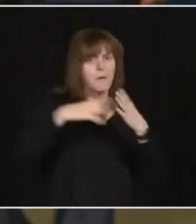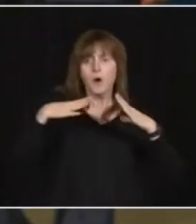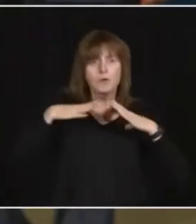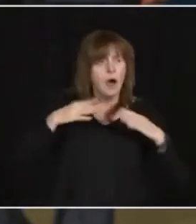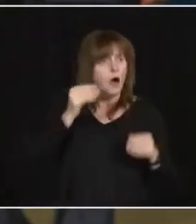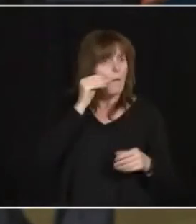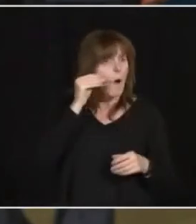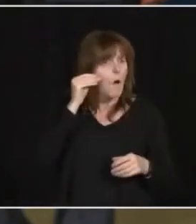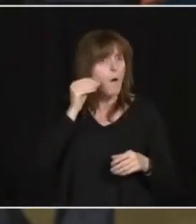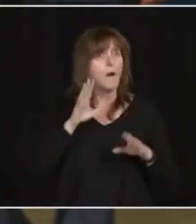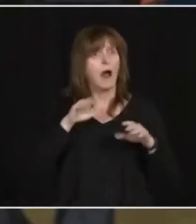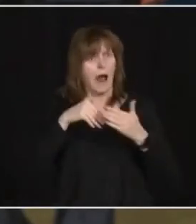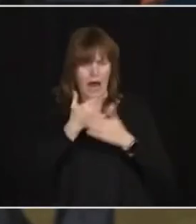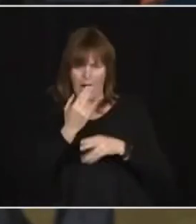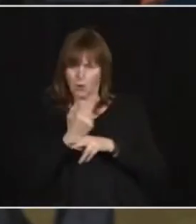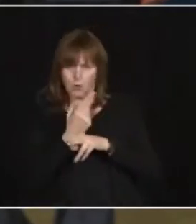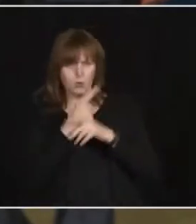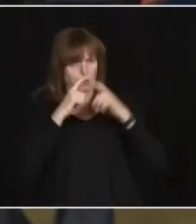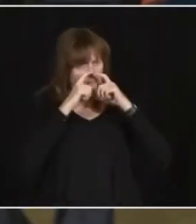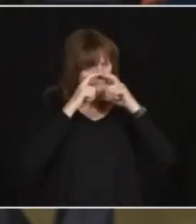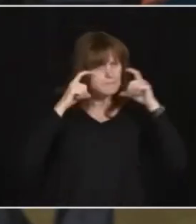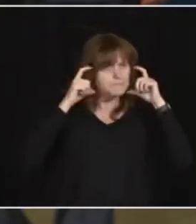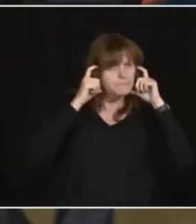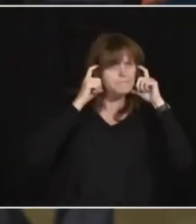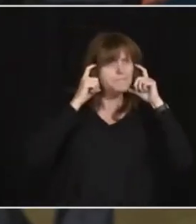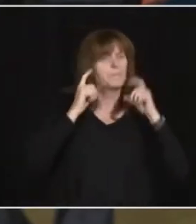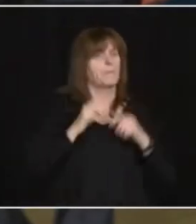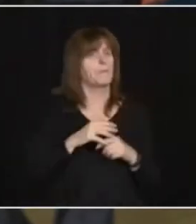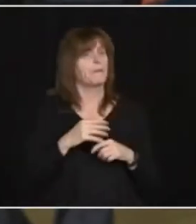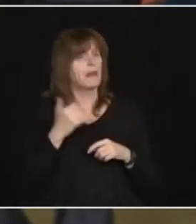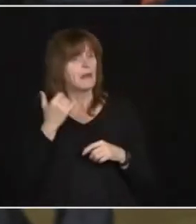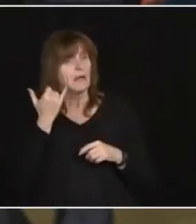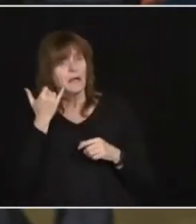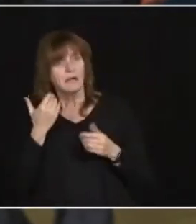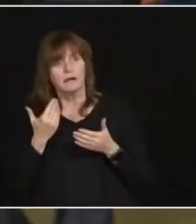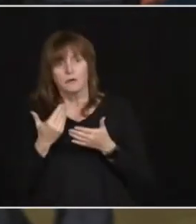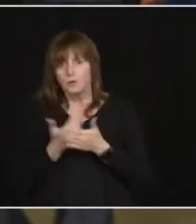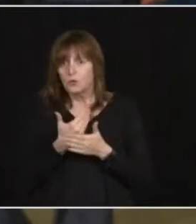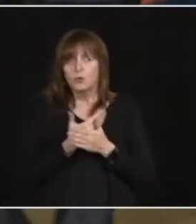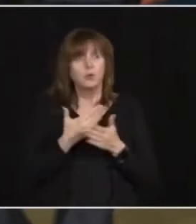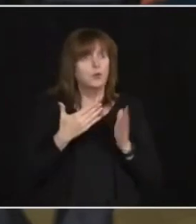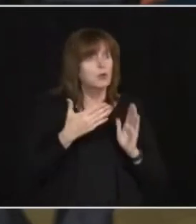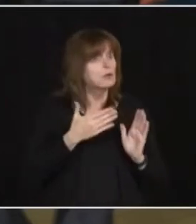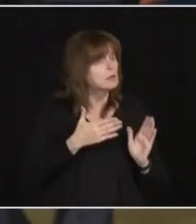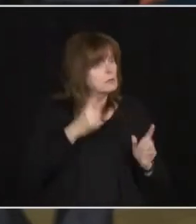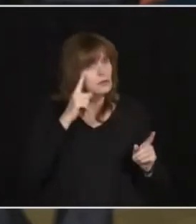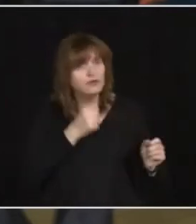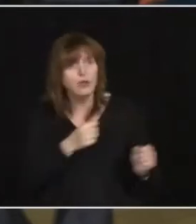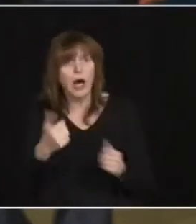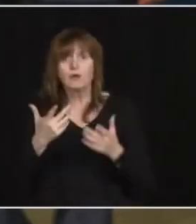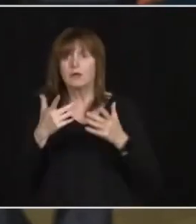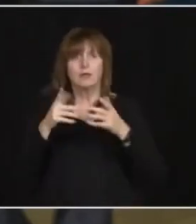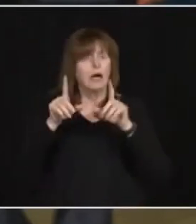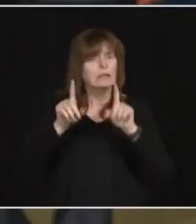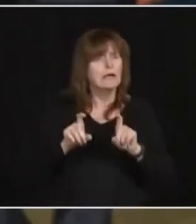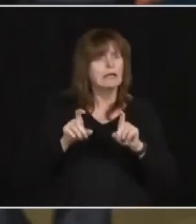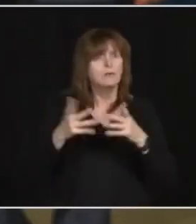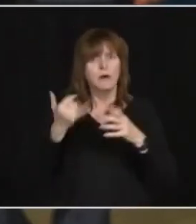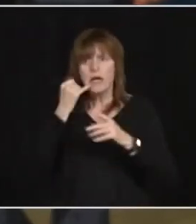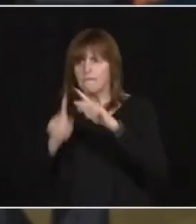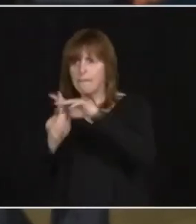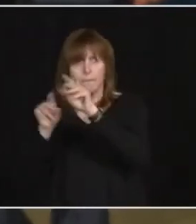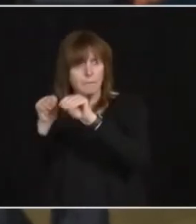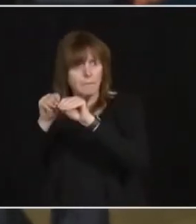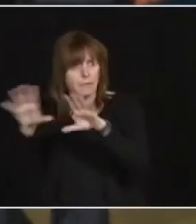guidance documents regarding new long-term care home testing strategy and outbreaks in long-term care homes to reflect